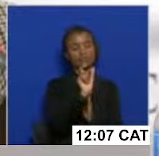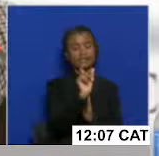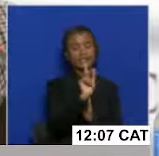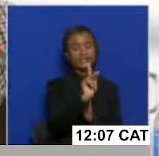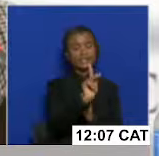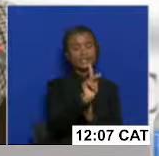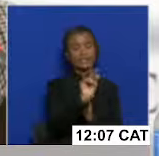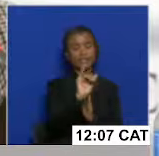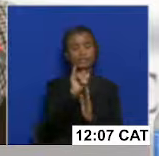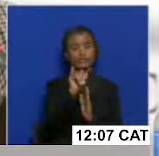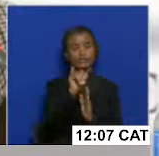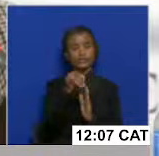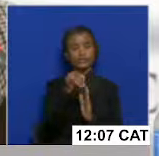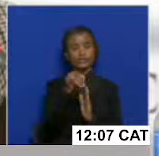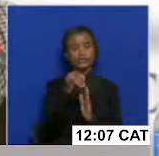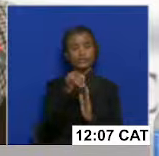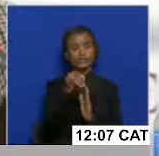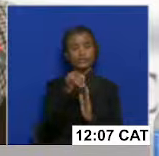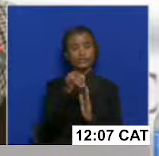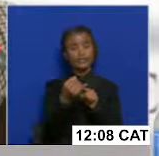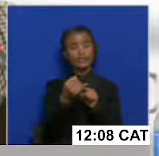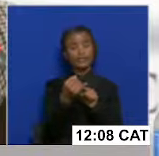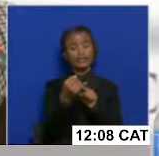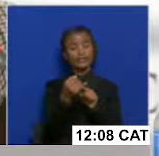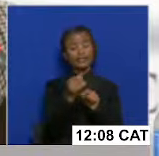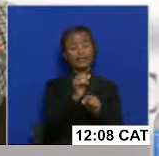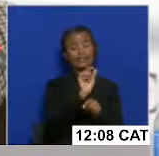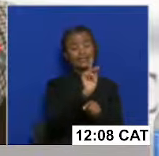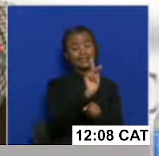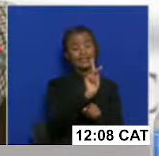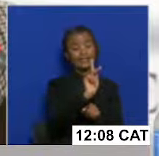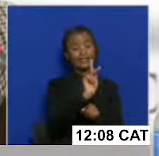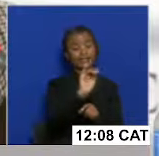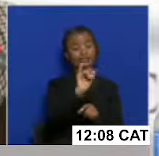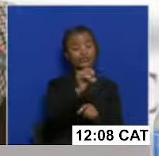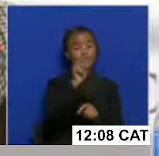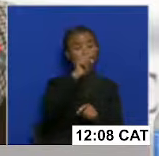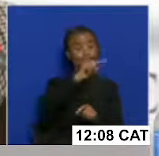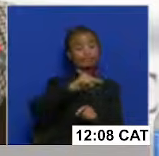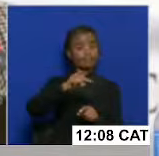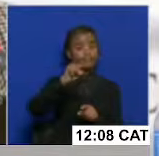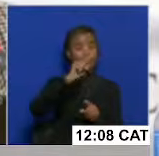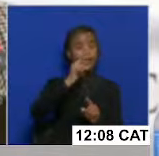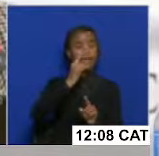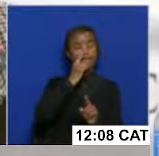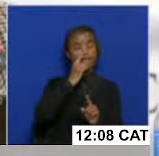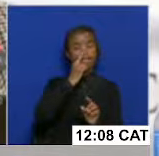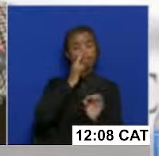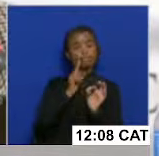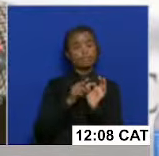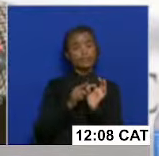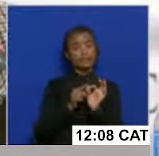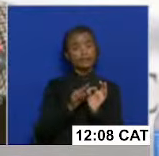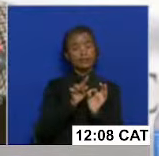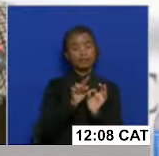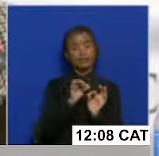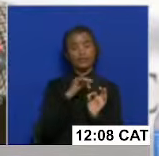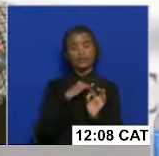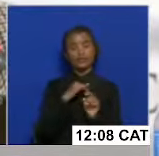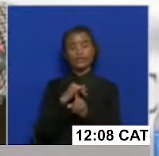circled in a pink circled, and then right next to it, there are 2 words there, K Juju. I'm going to ask that